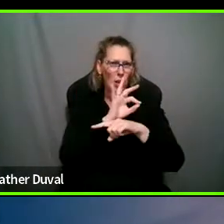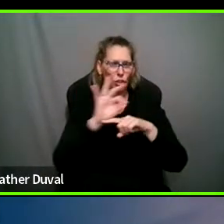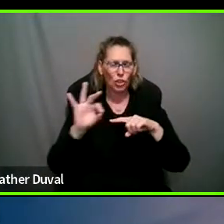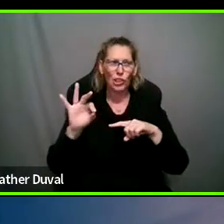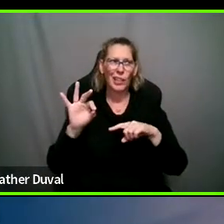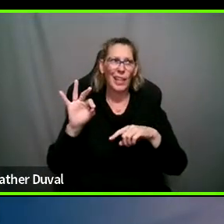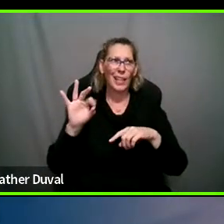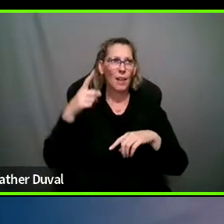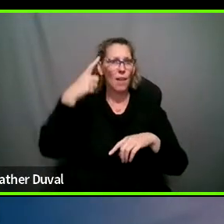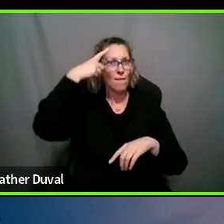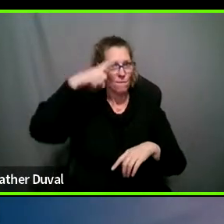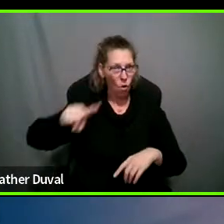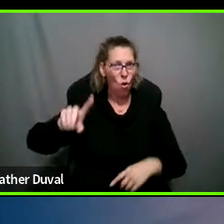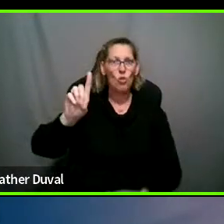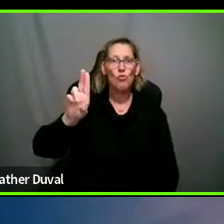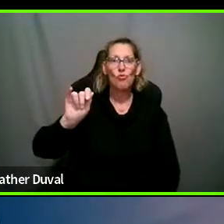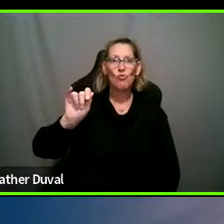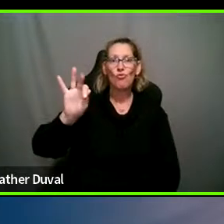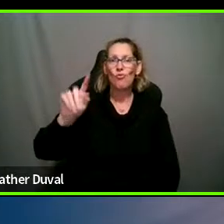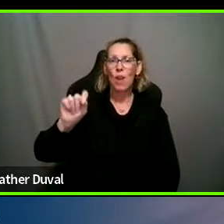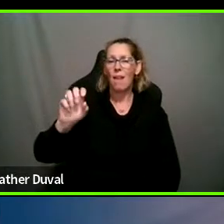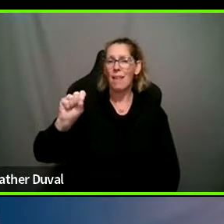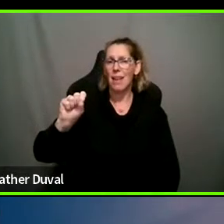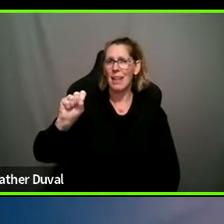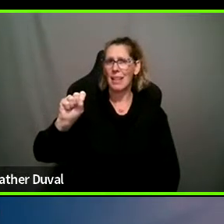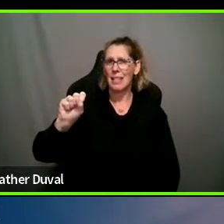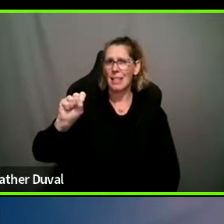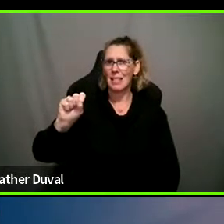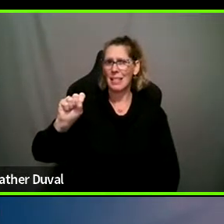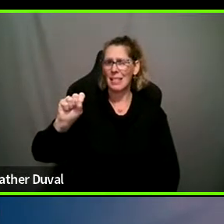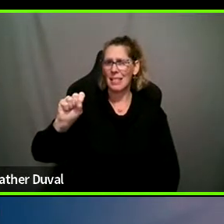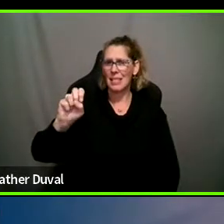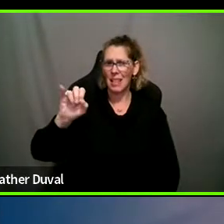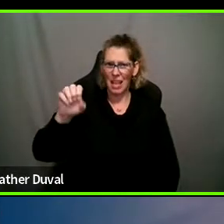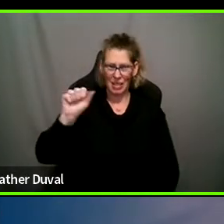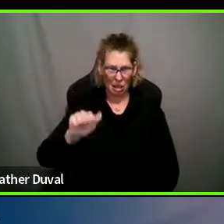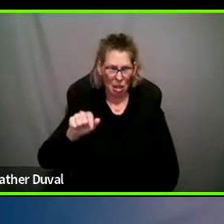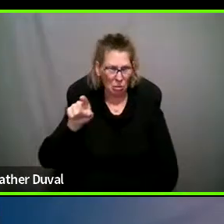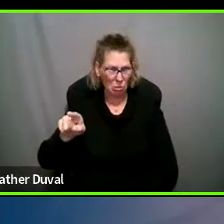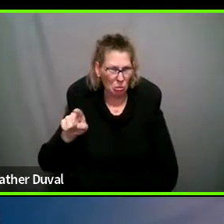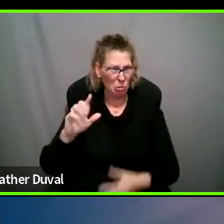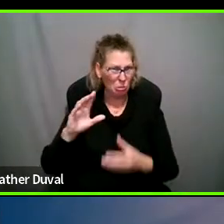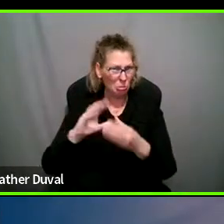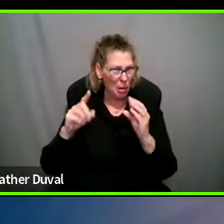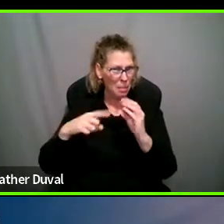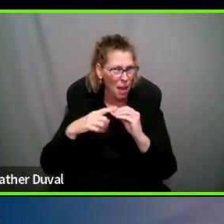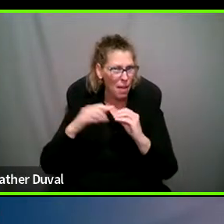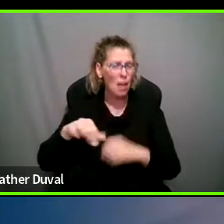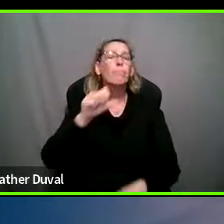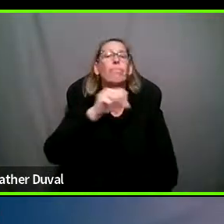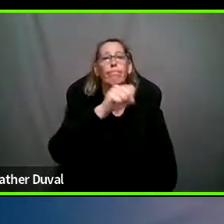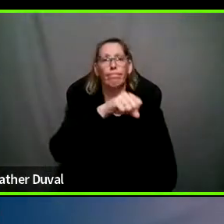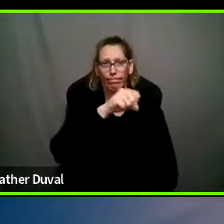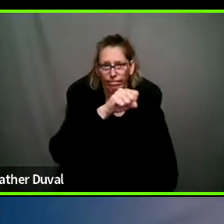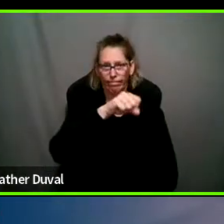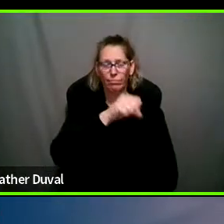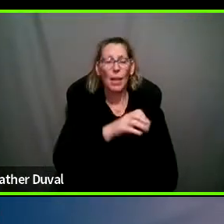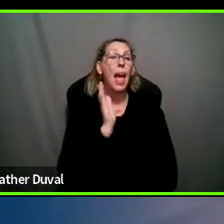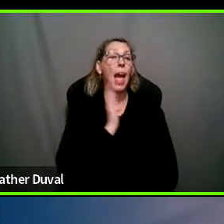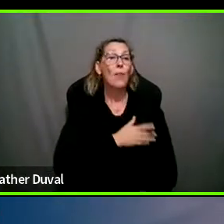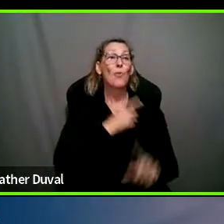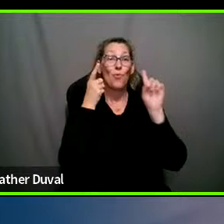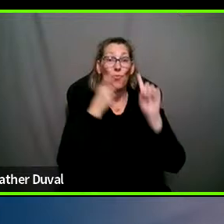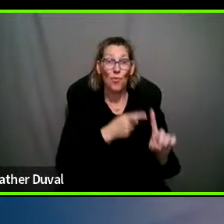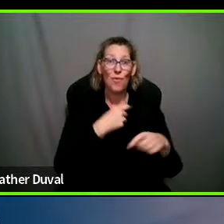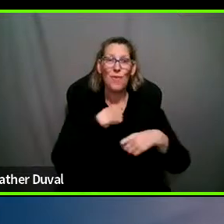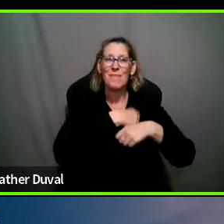for the draft SEIS. Can you speak to that? Yeah, sure. Again, our goal here is to make